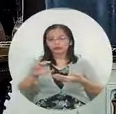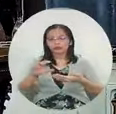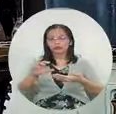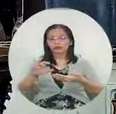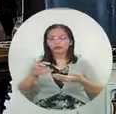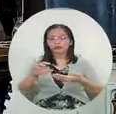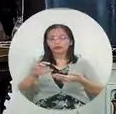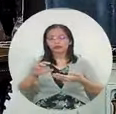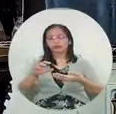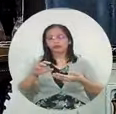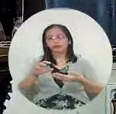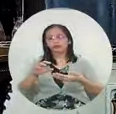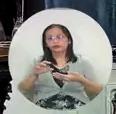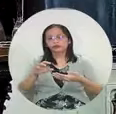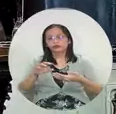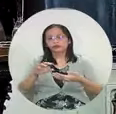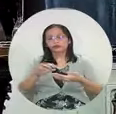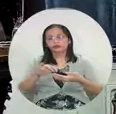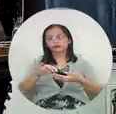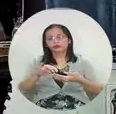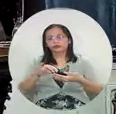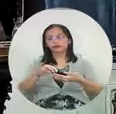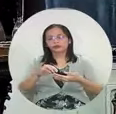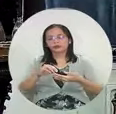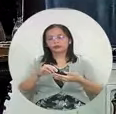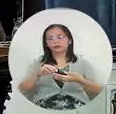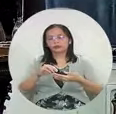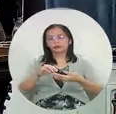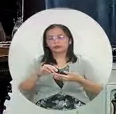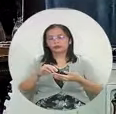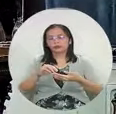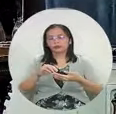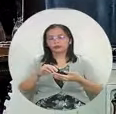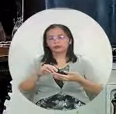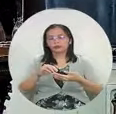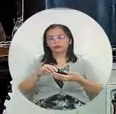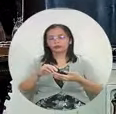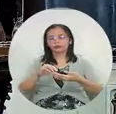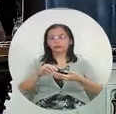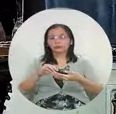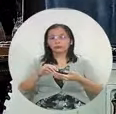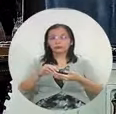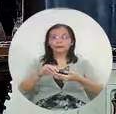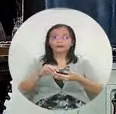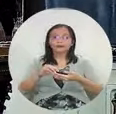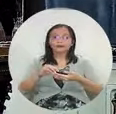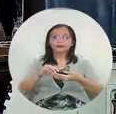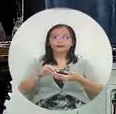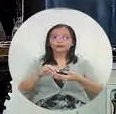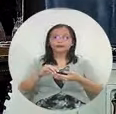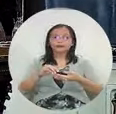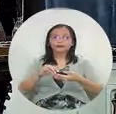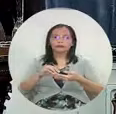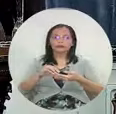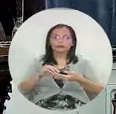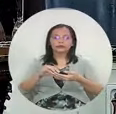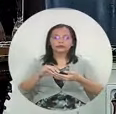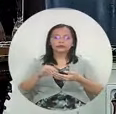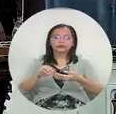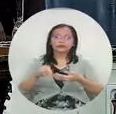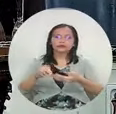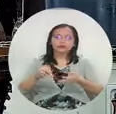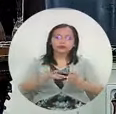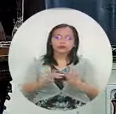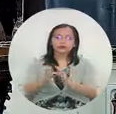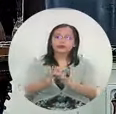I try to read as much as I can and try to check it. And you'll find that the Word of God will help you in many, many ways.